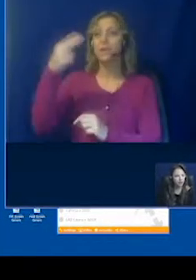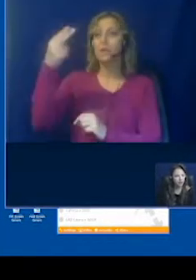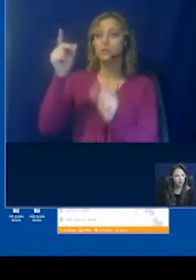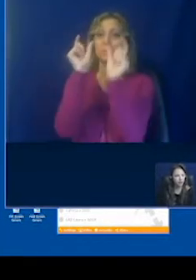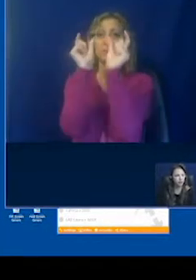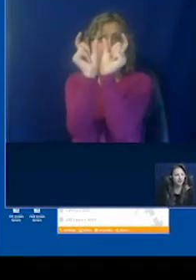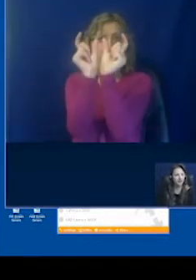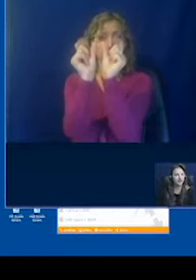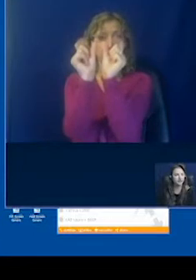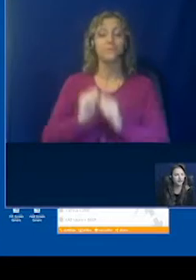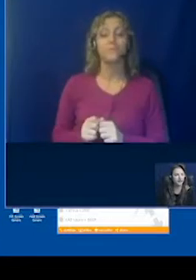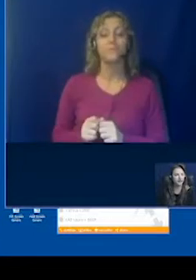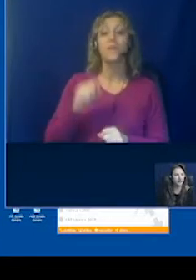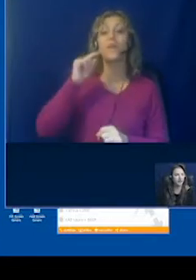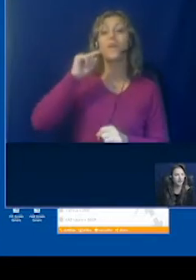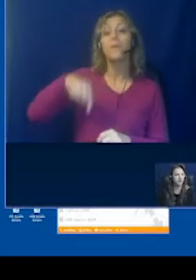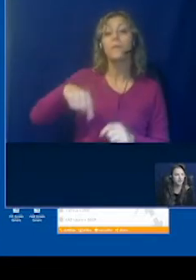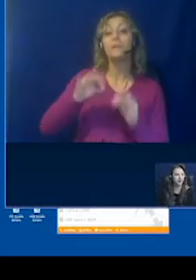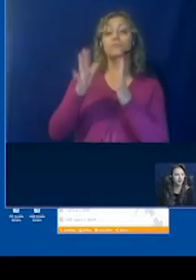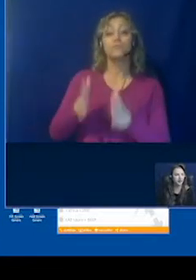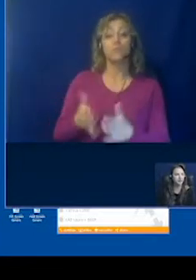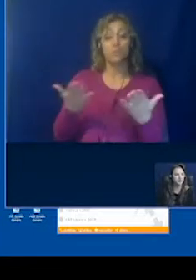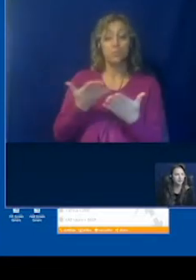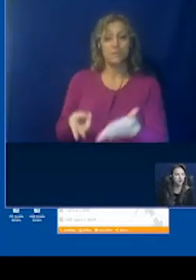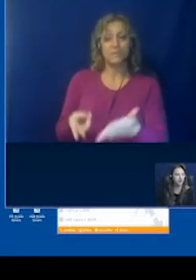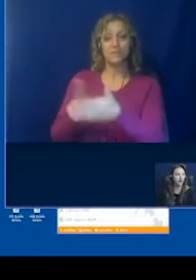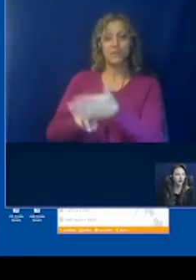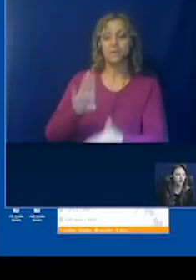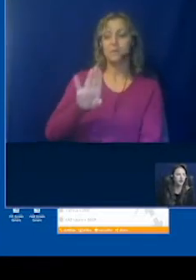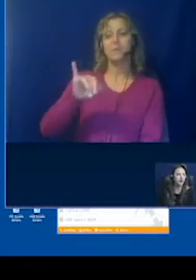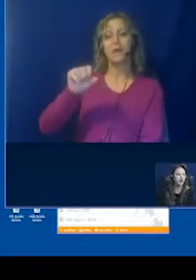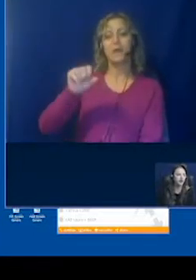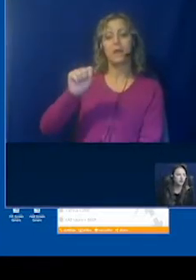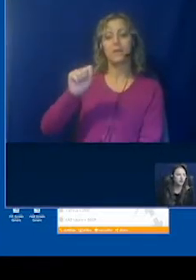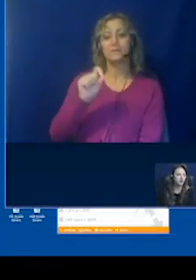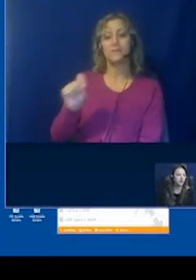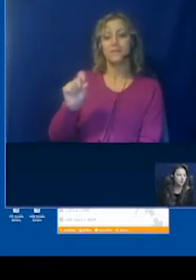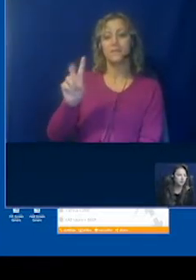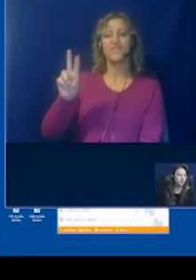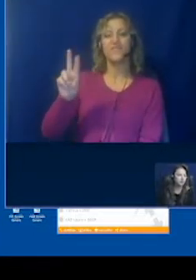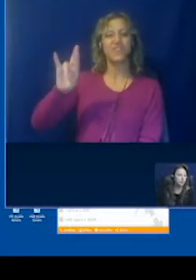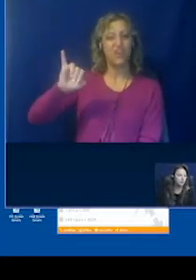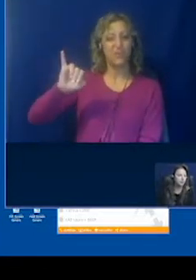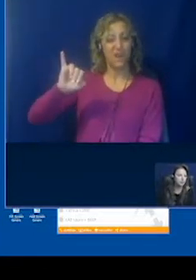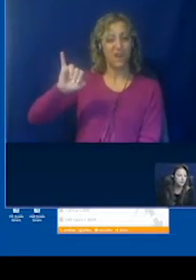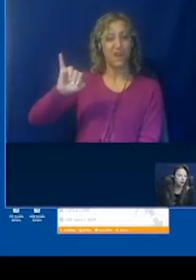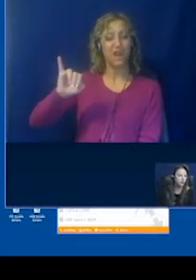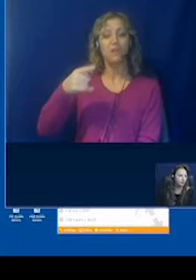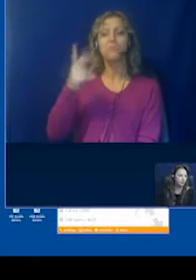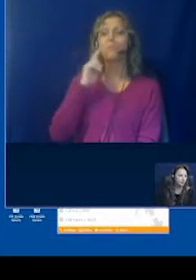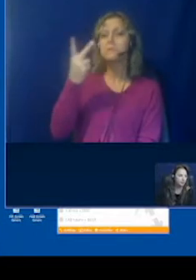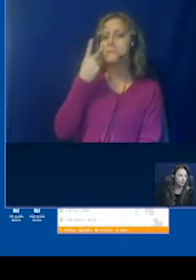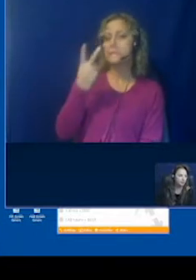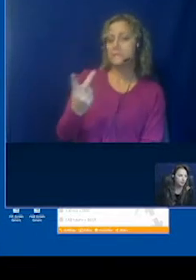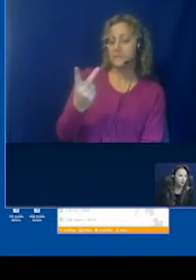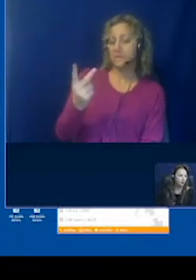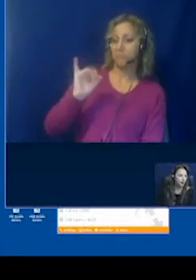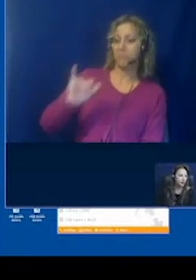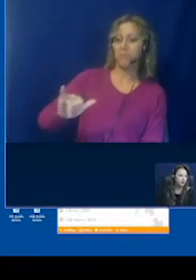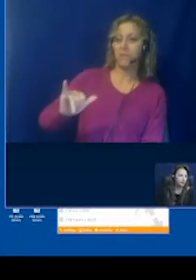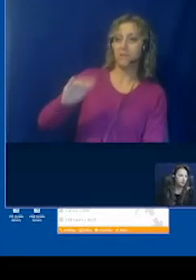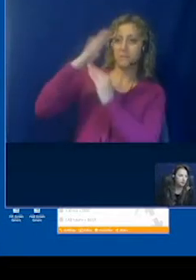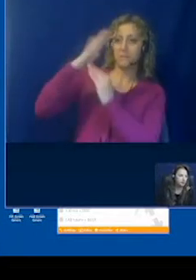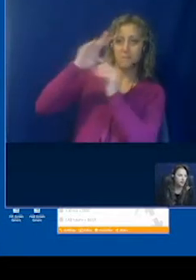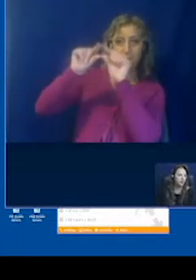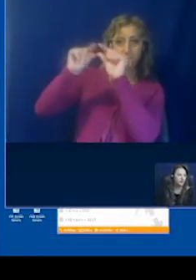particular interpreter signed in as BIS VRI. As you can see here at the top, where my